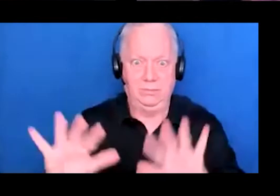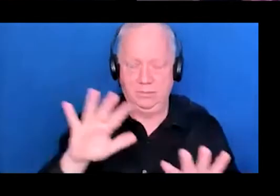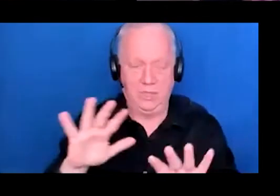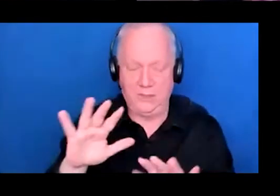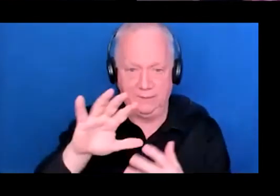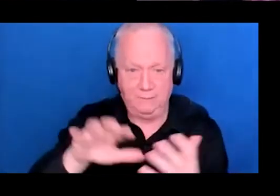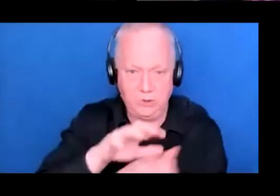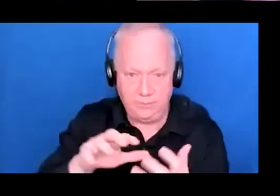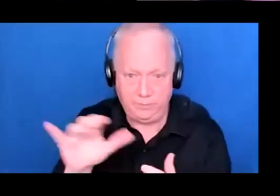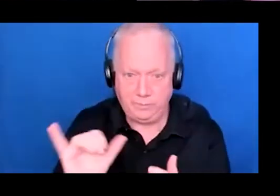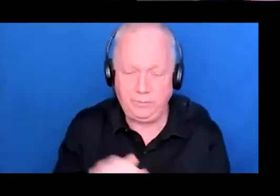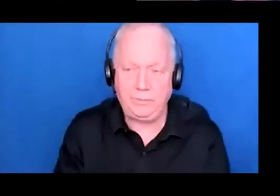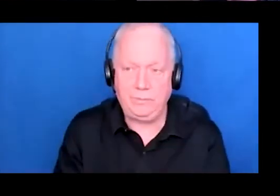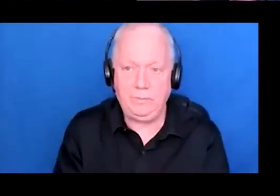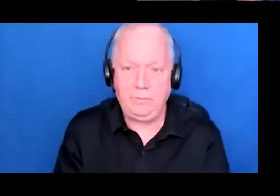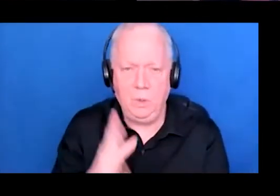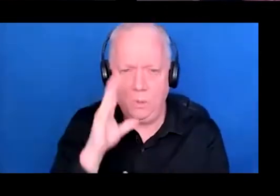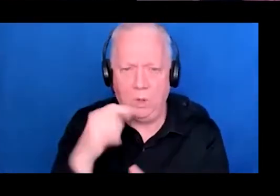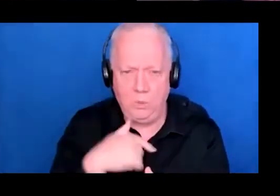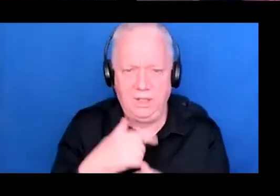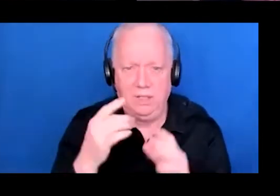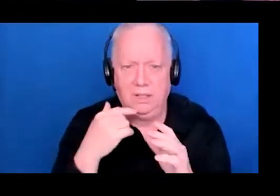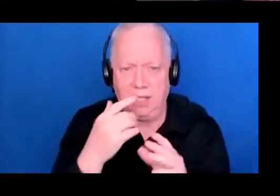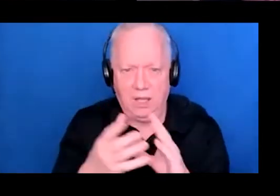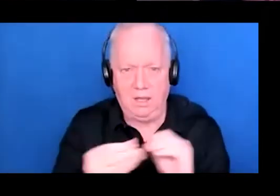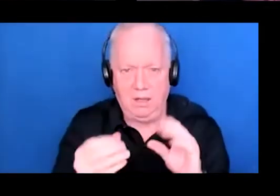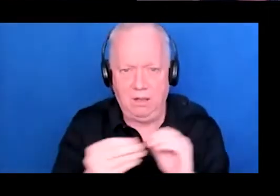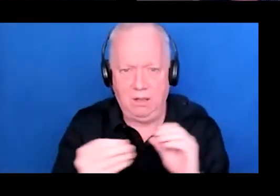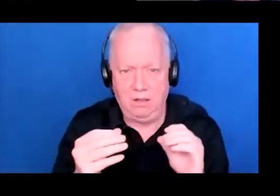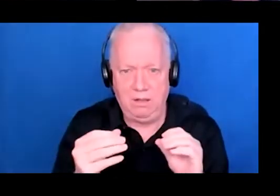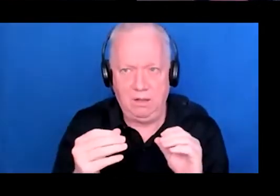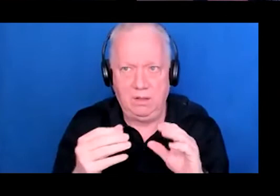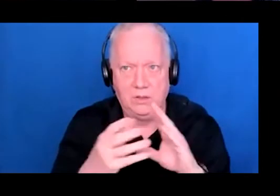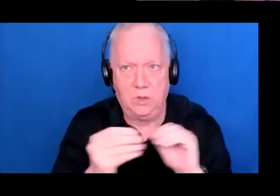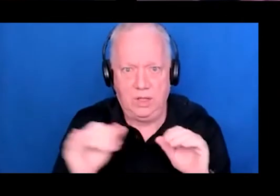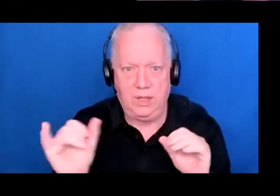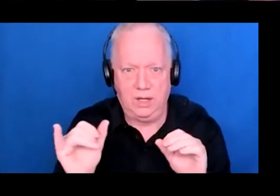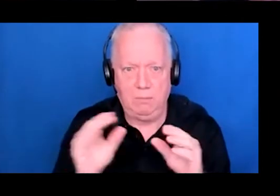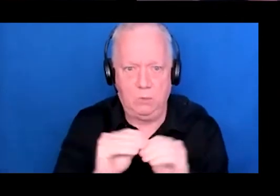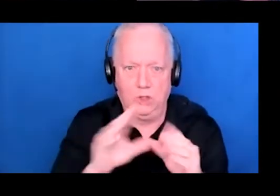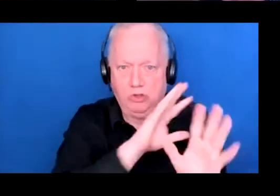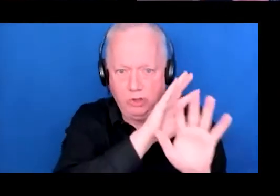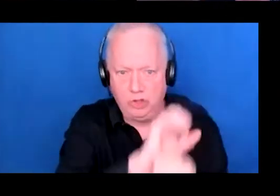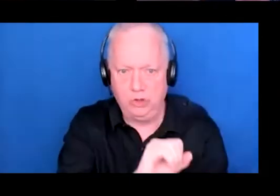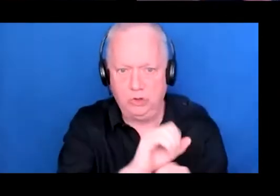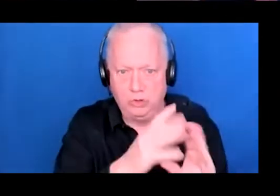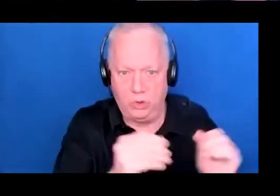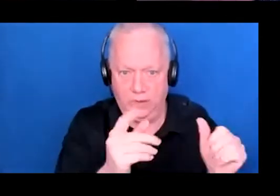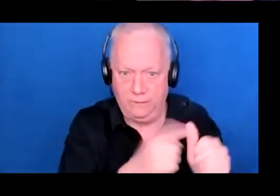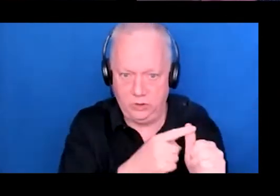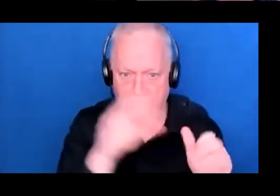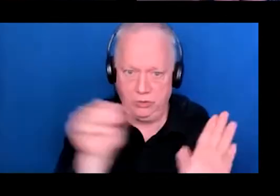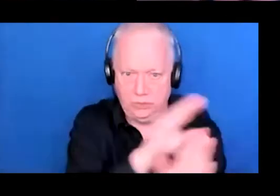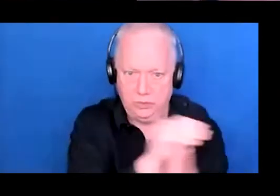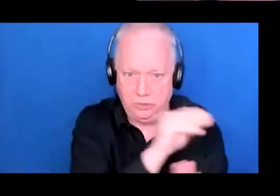confusing. So it was like, well, why don't we tell the story, like the more traditional story first, so that